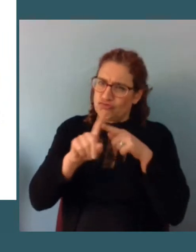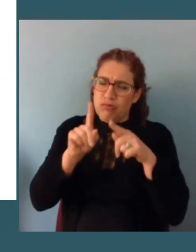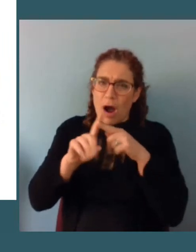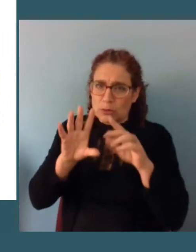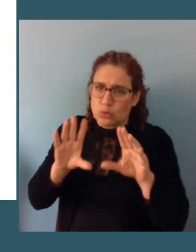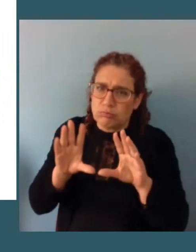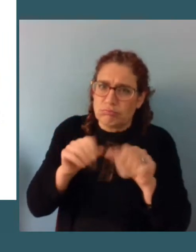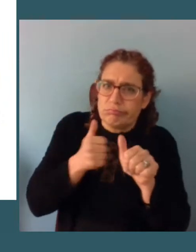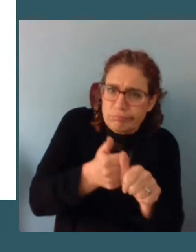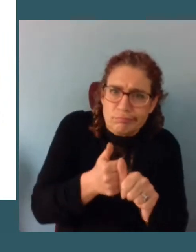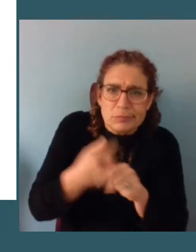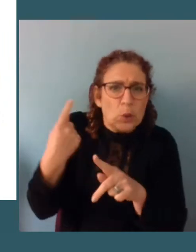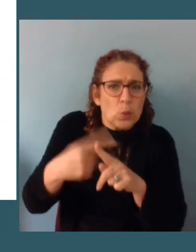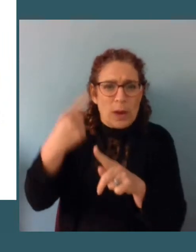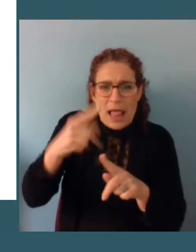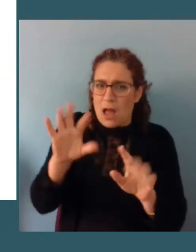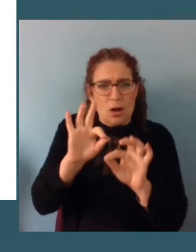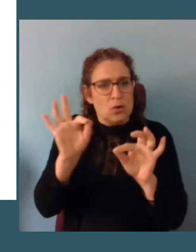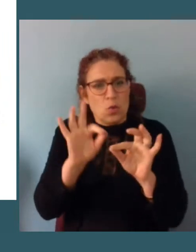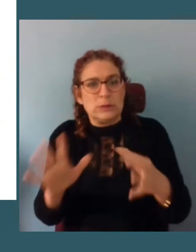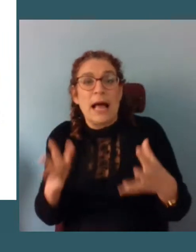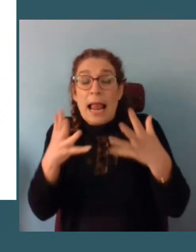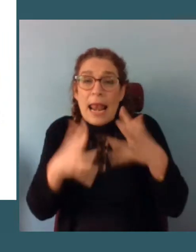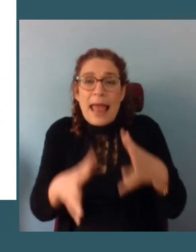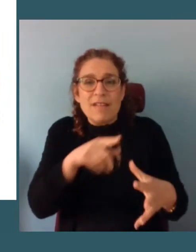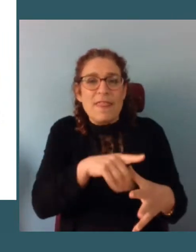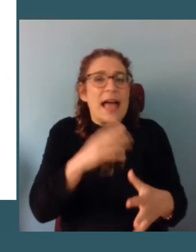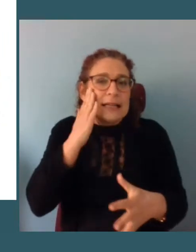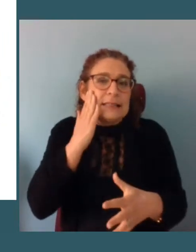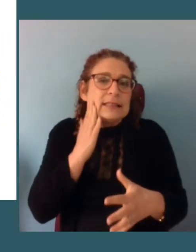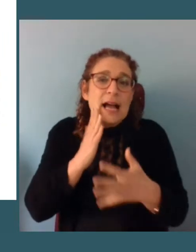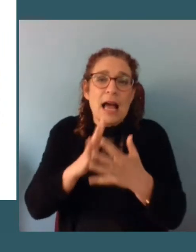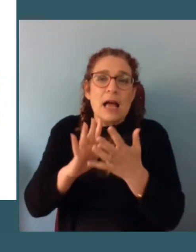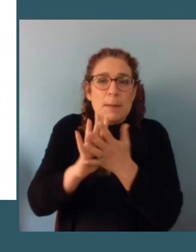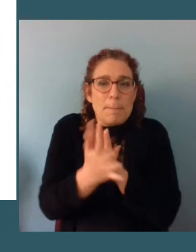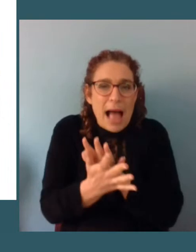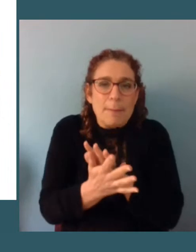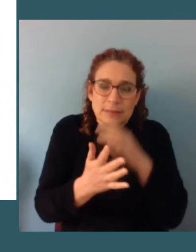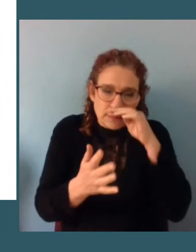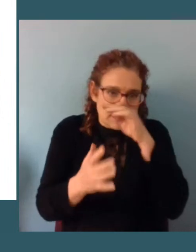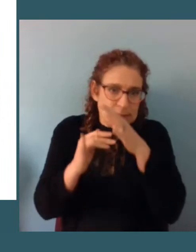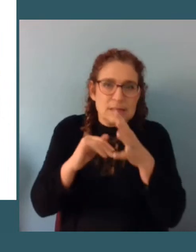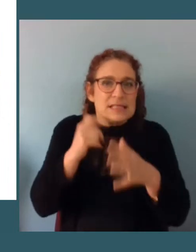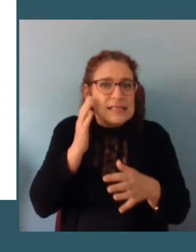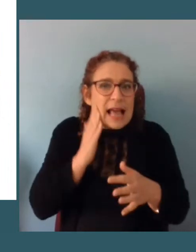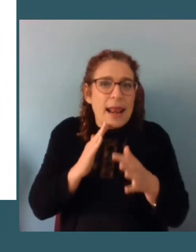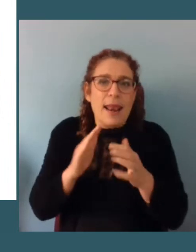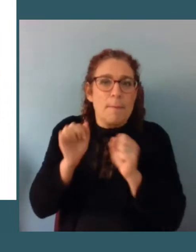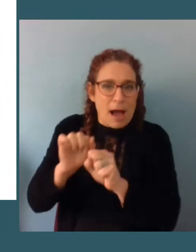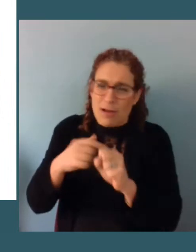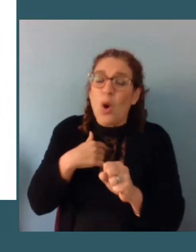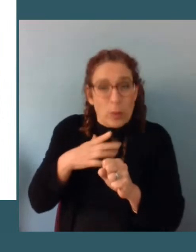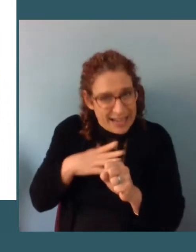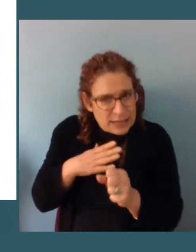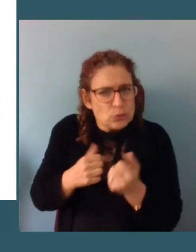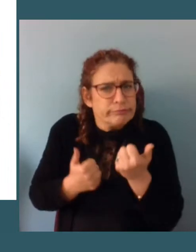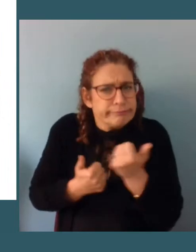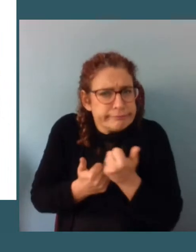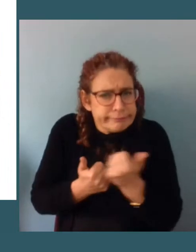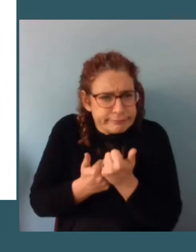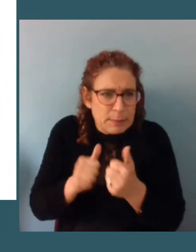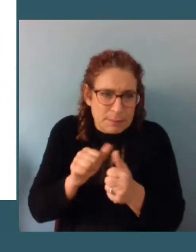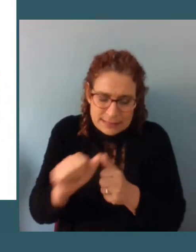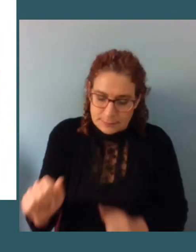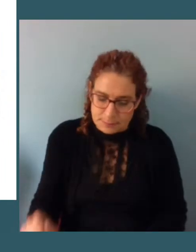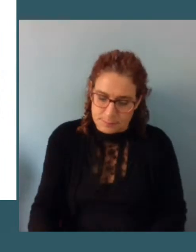these children with this impaired skin barrier and not proactively manage it. So the early recognition